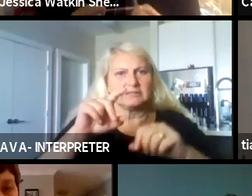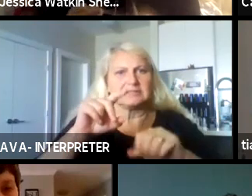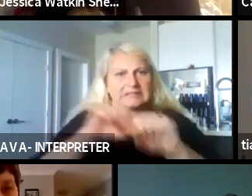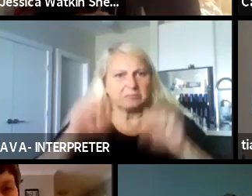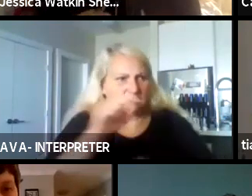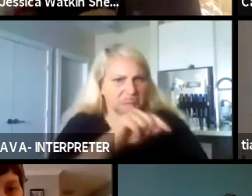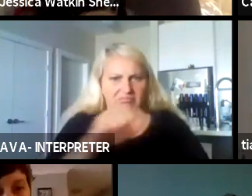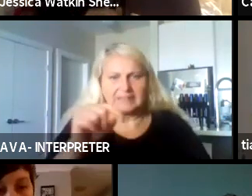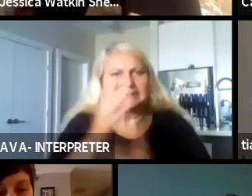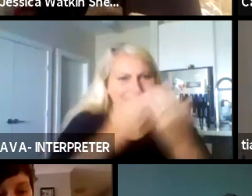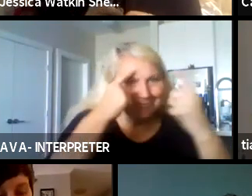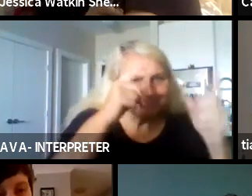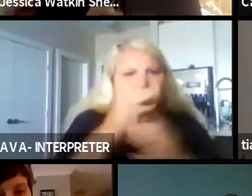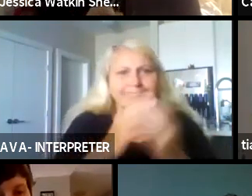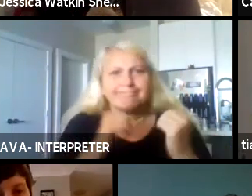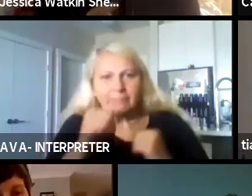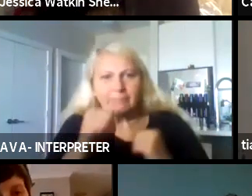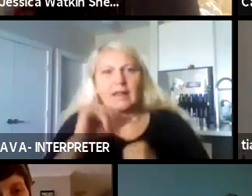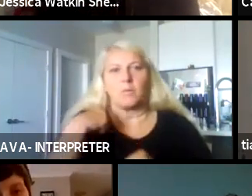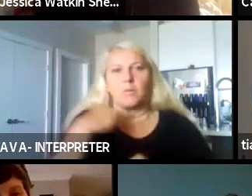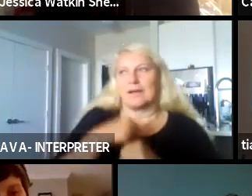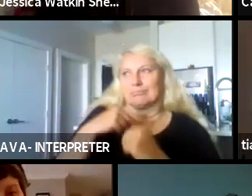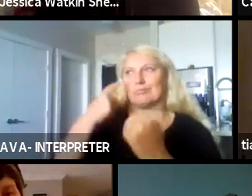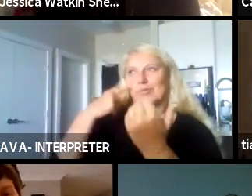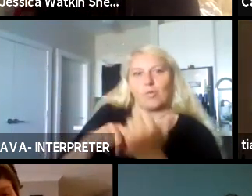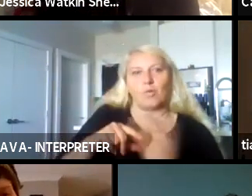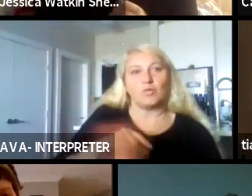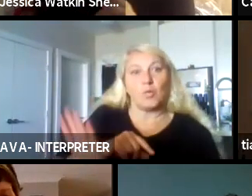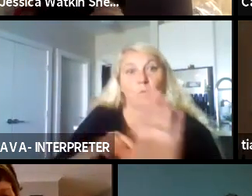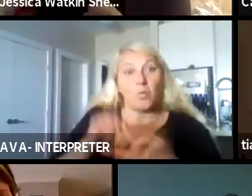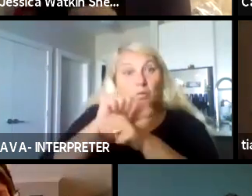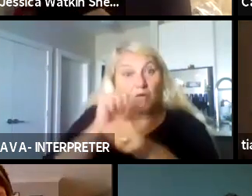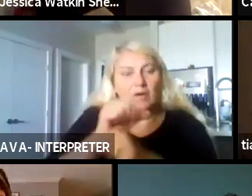cross-disability solidarity work and community building.